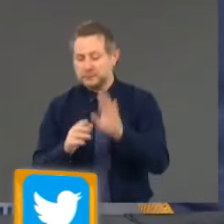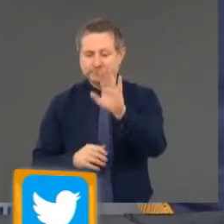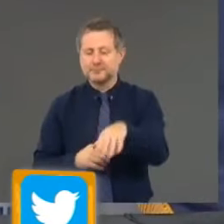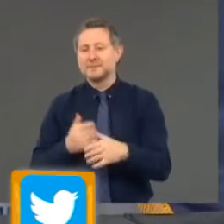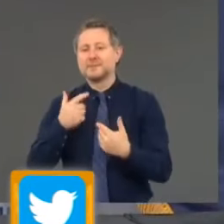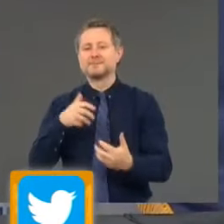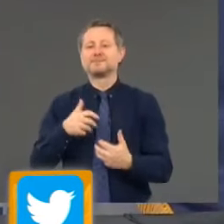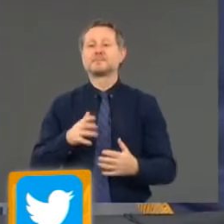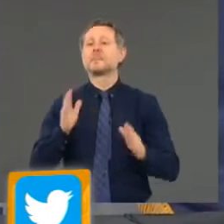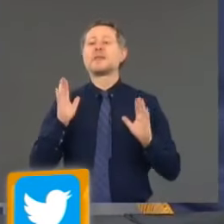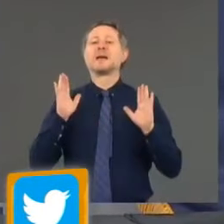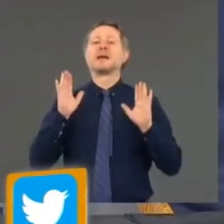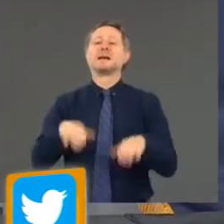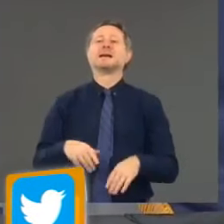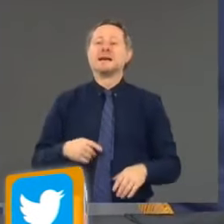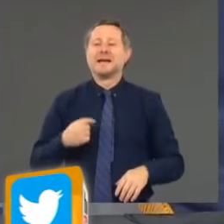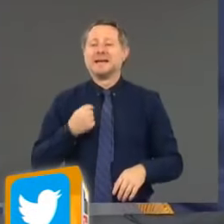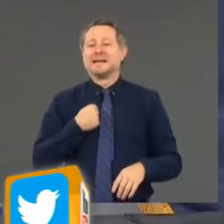The MTA,